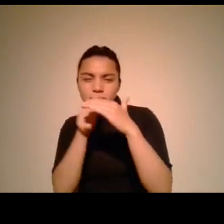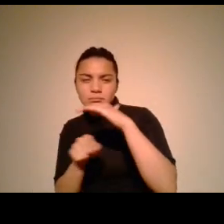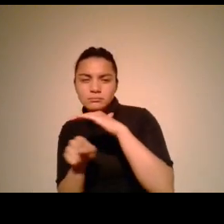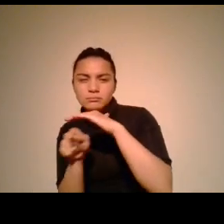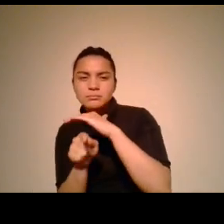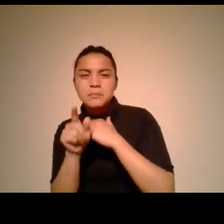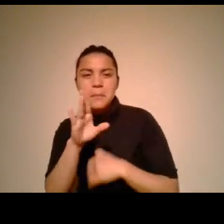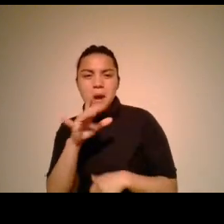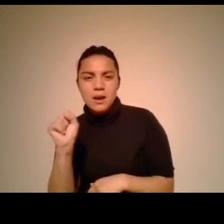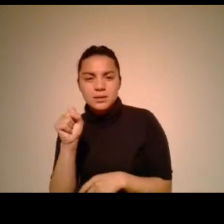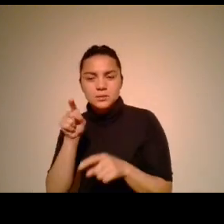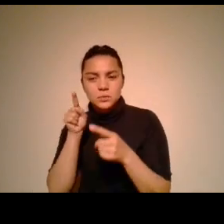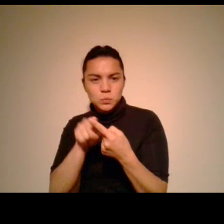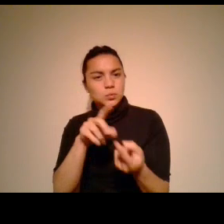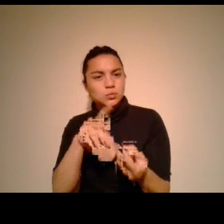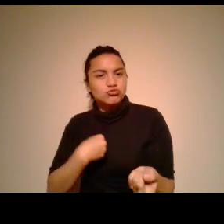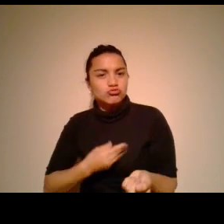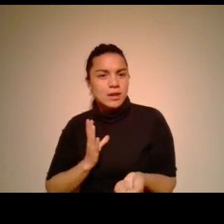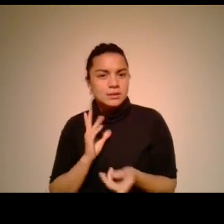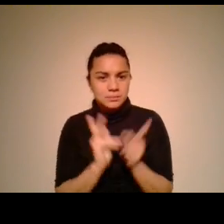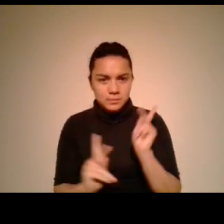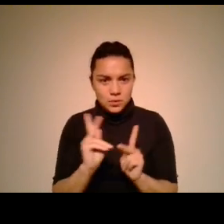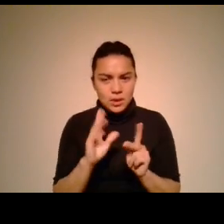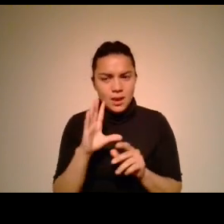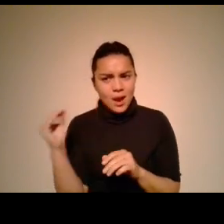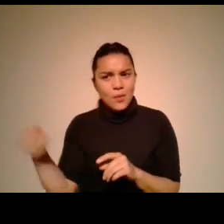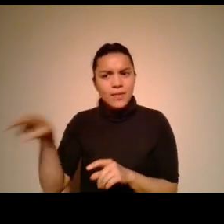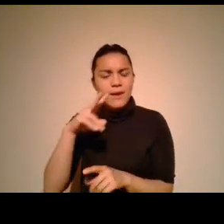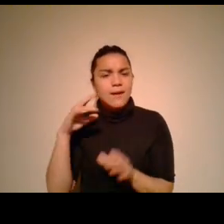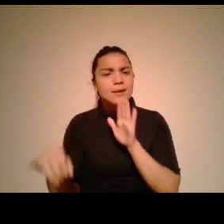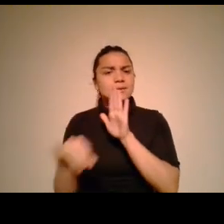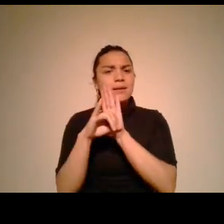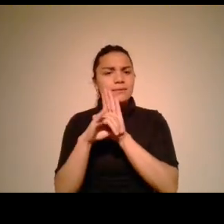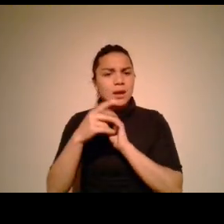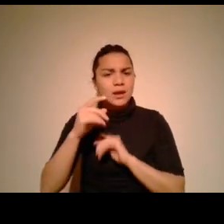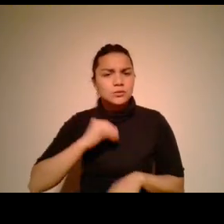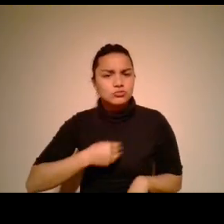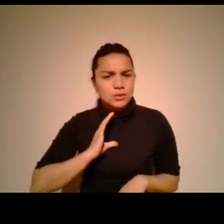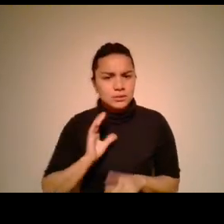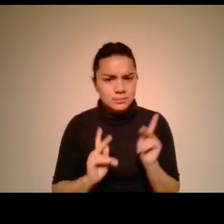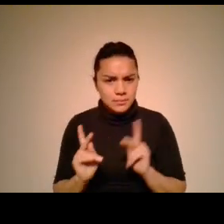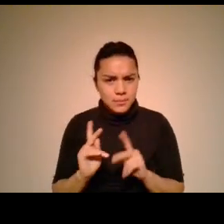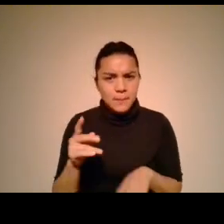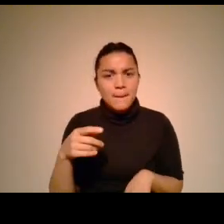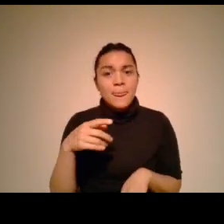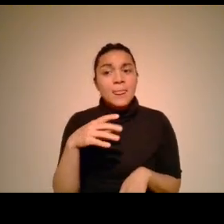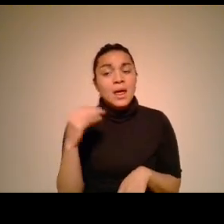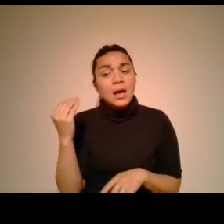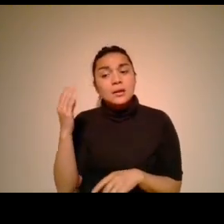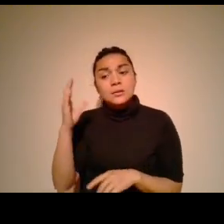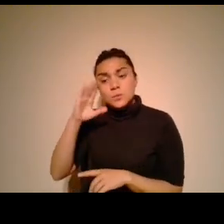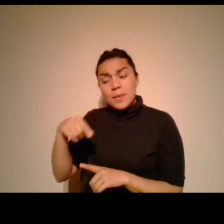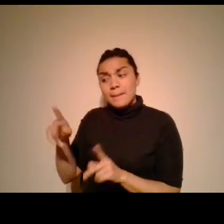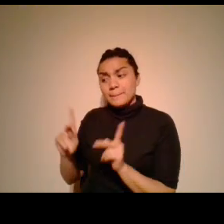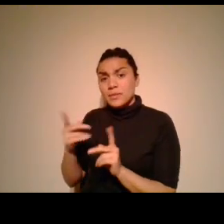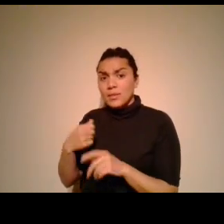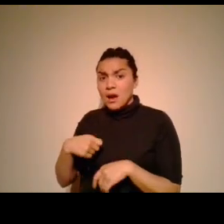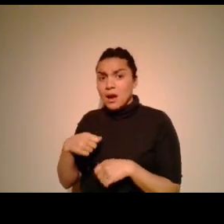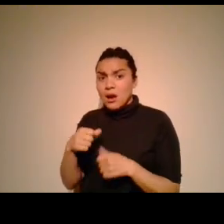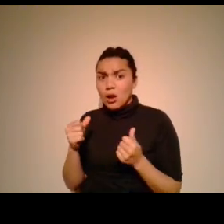trans people. And what I found was that people who are sort of unconsciously transphobic do misgender actual trans people